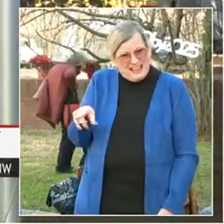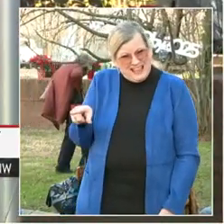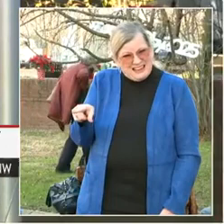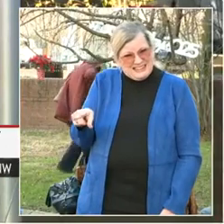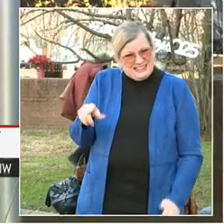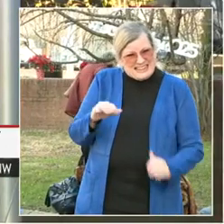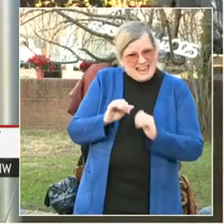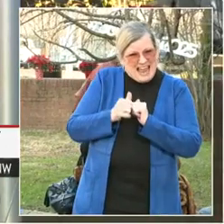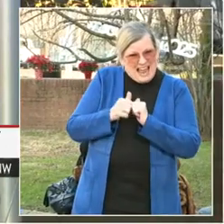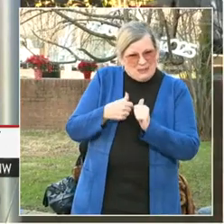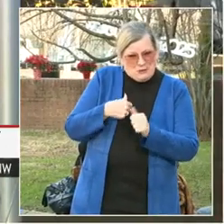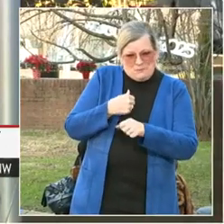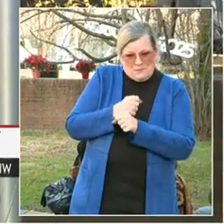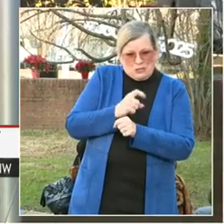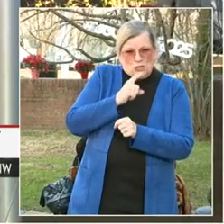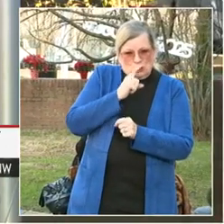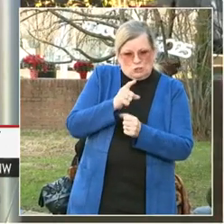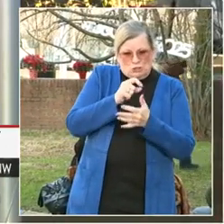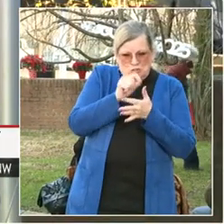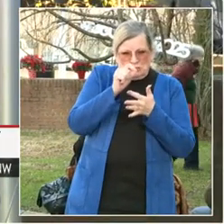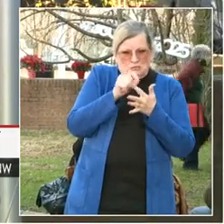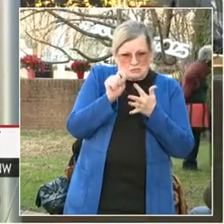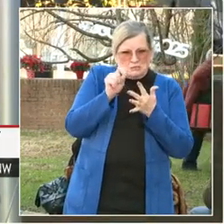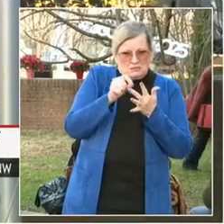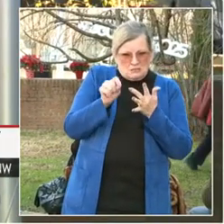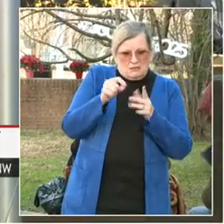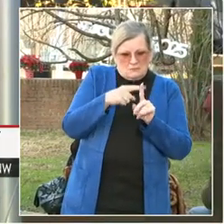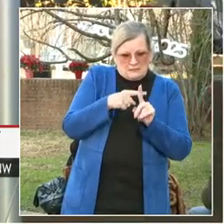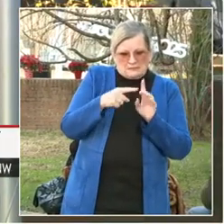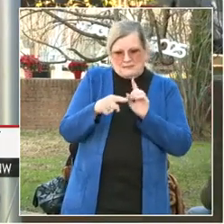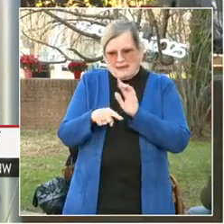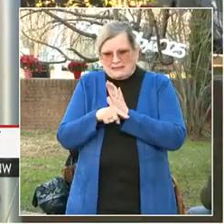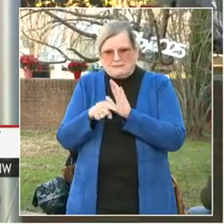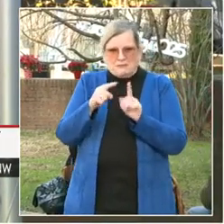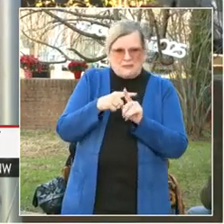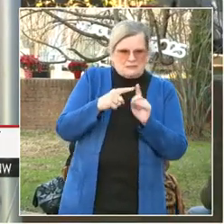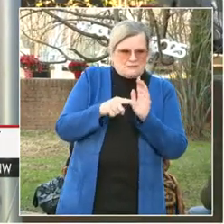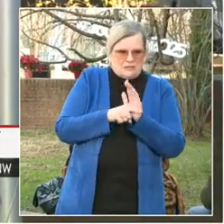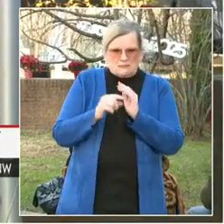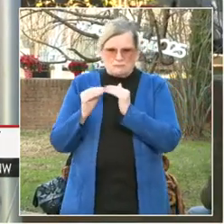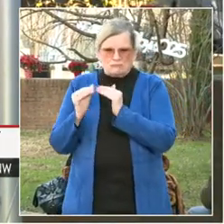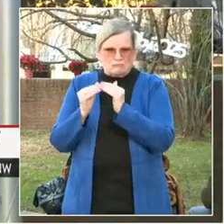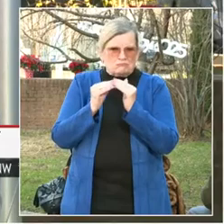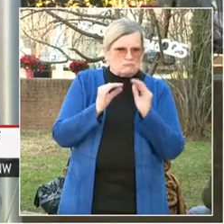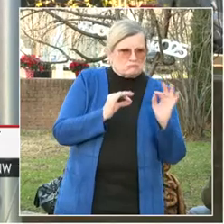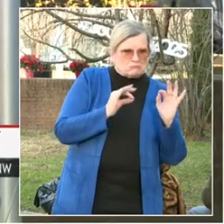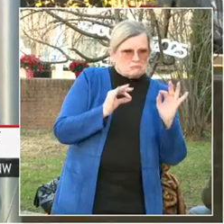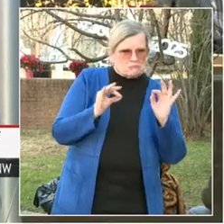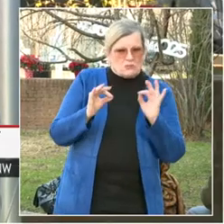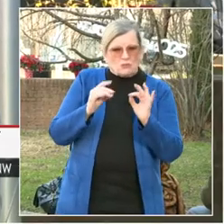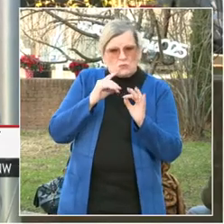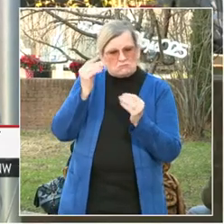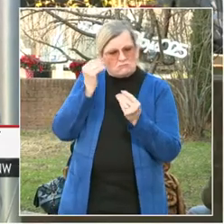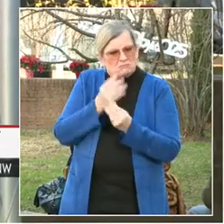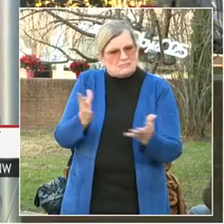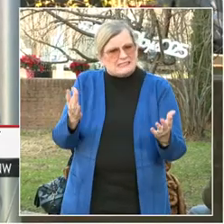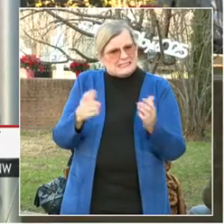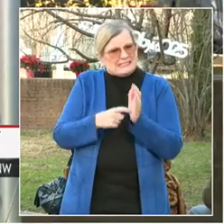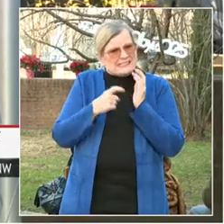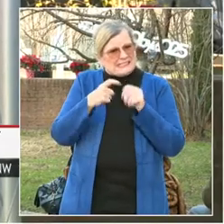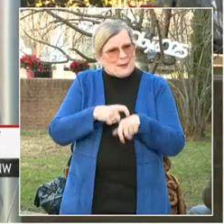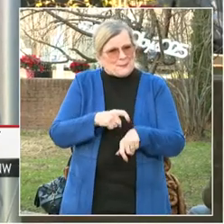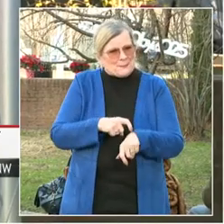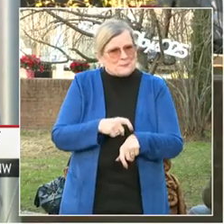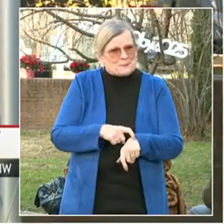trade-offs for the proposal. So to your question, we have selected one of the alternatives. C is